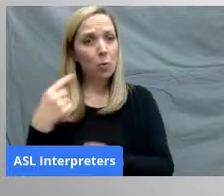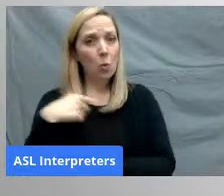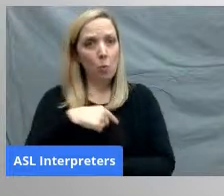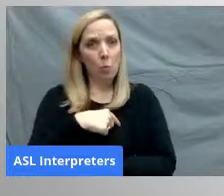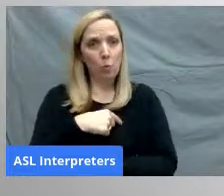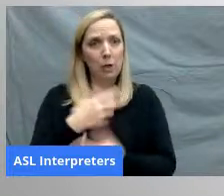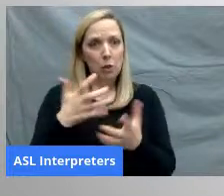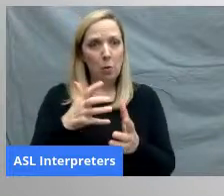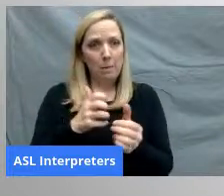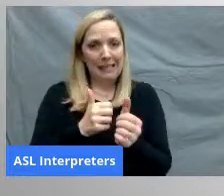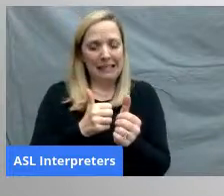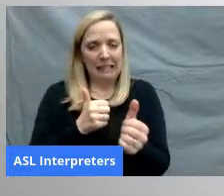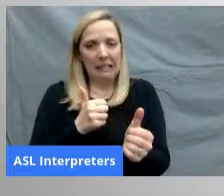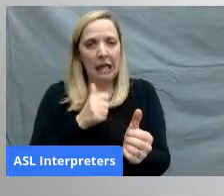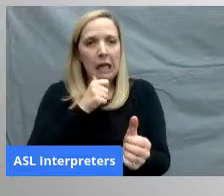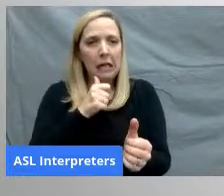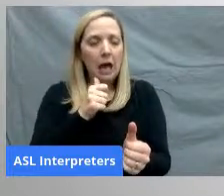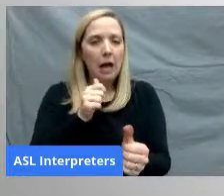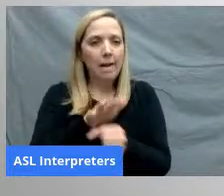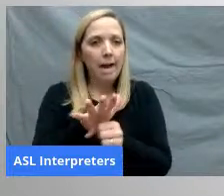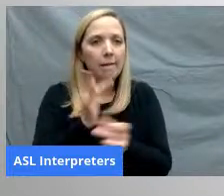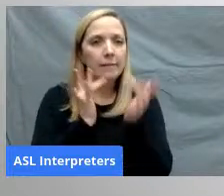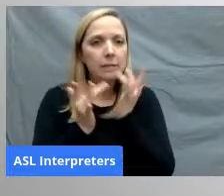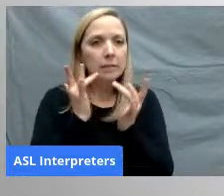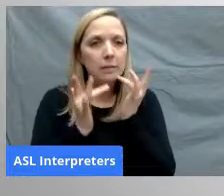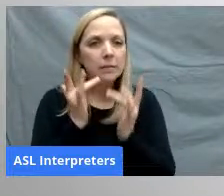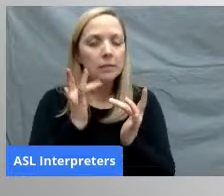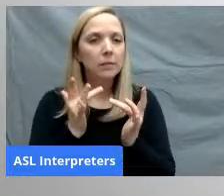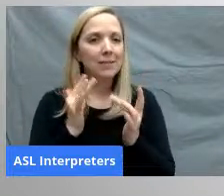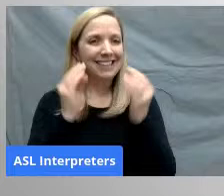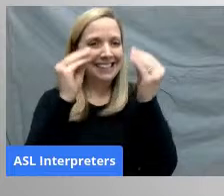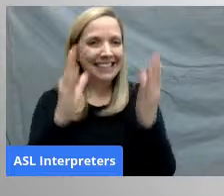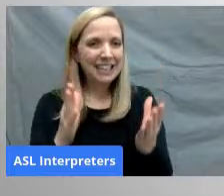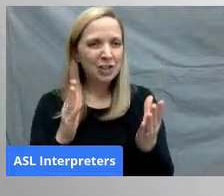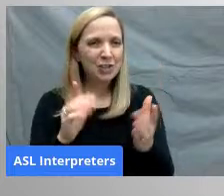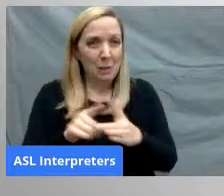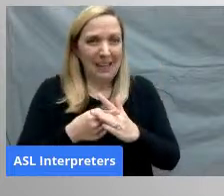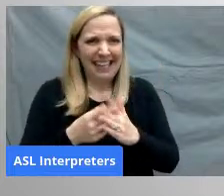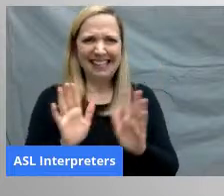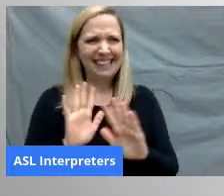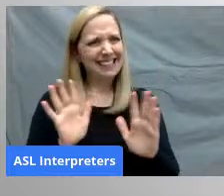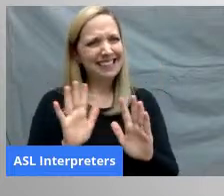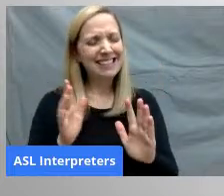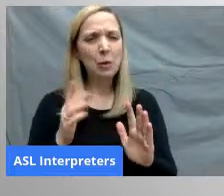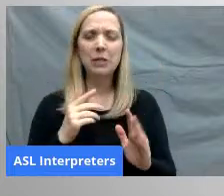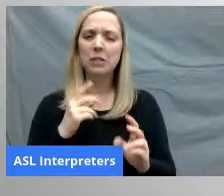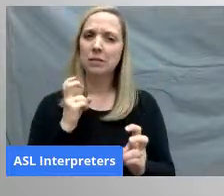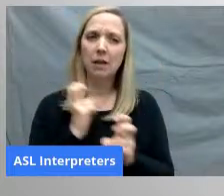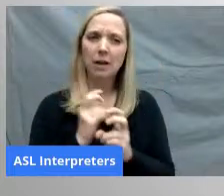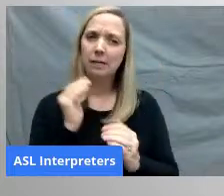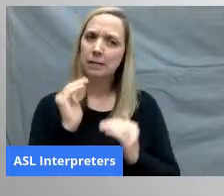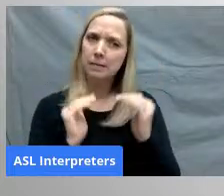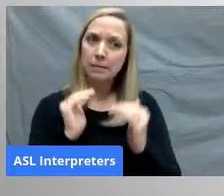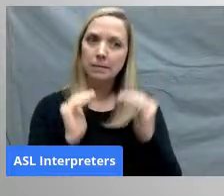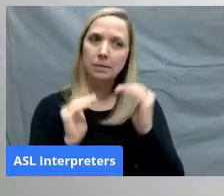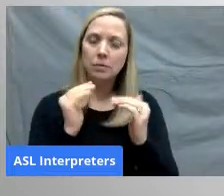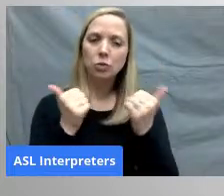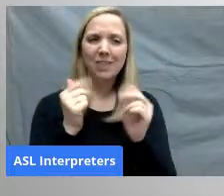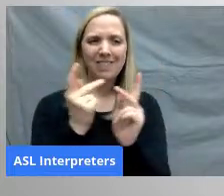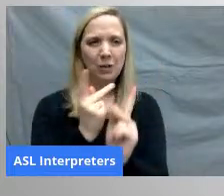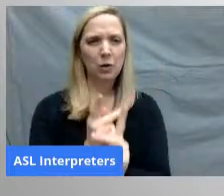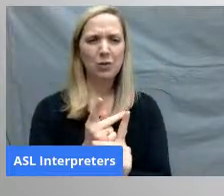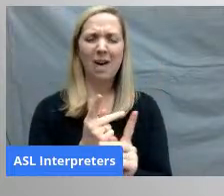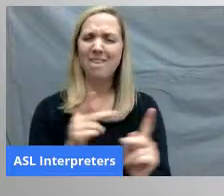resources that we have. And so, you know, it's a delicate balance. I definitely understand fully your